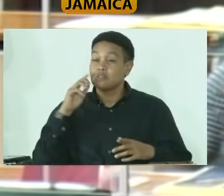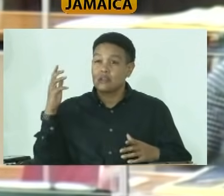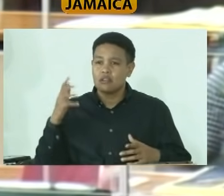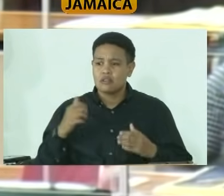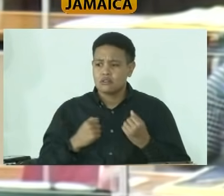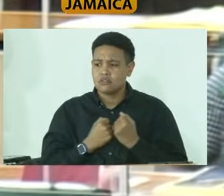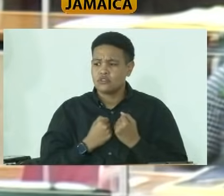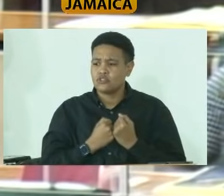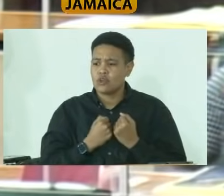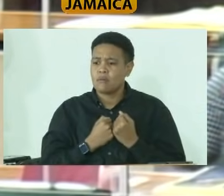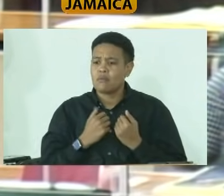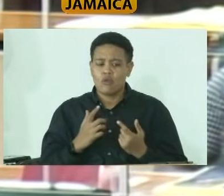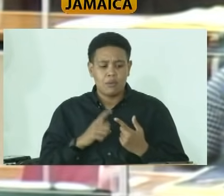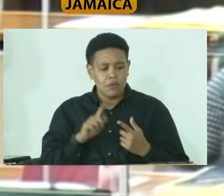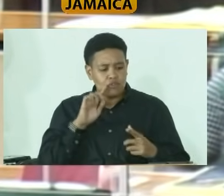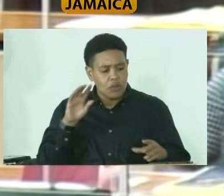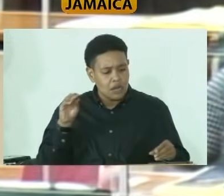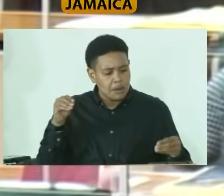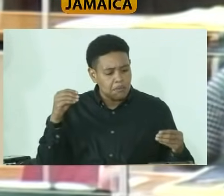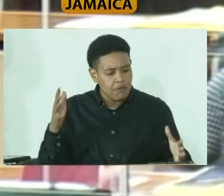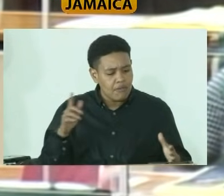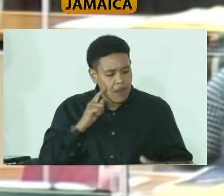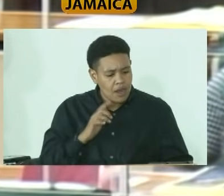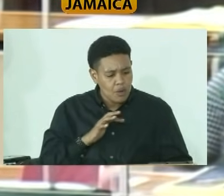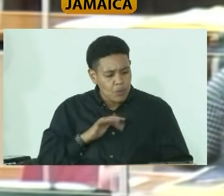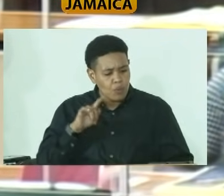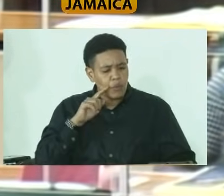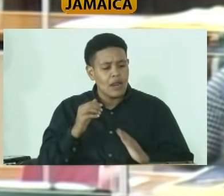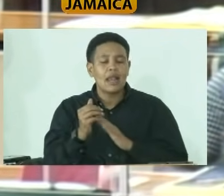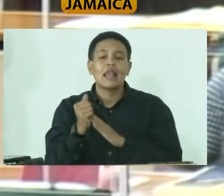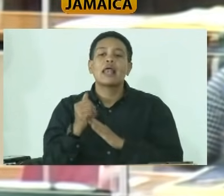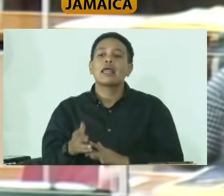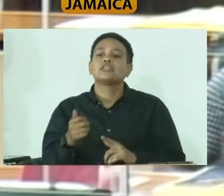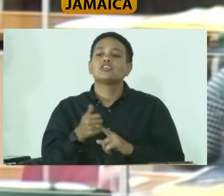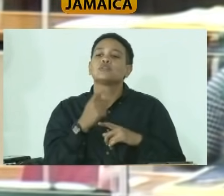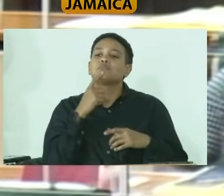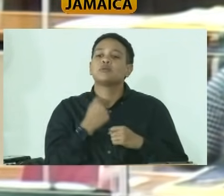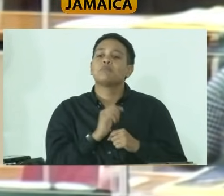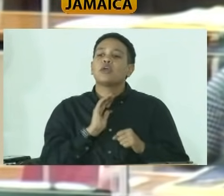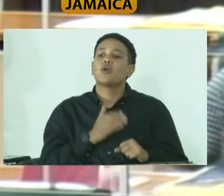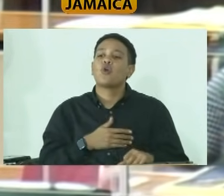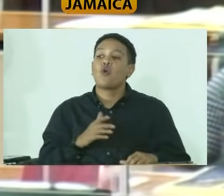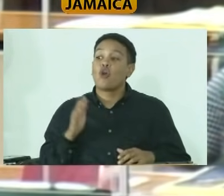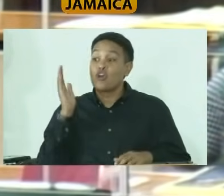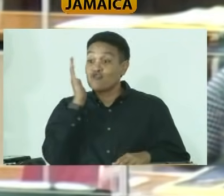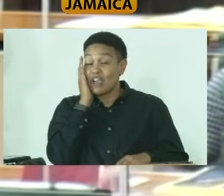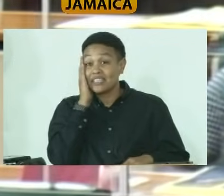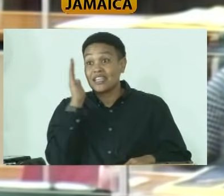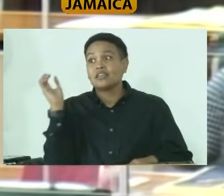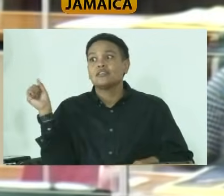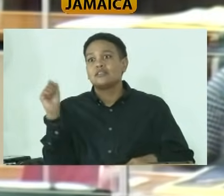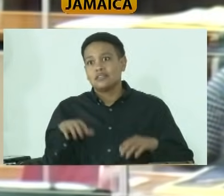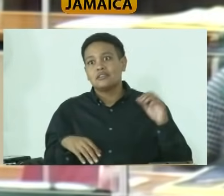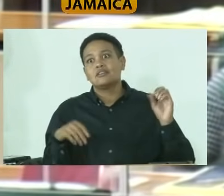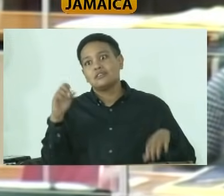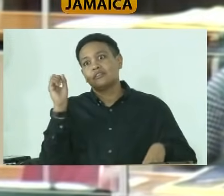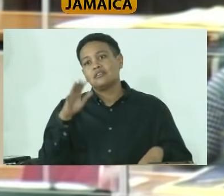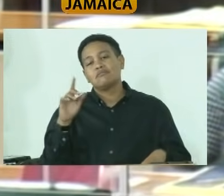instrumental in providing exemplary leadership to get our residents to the vaccination